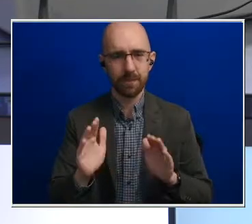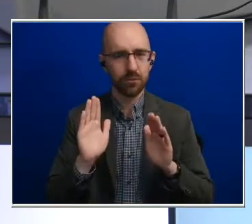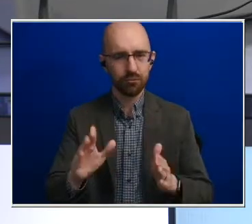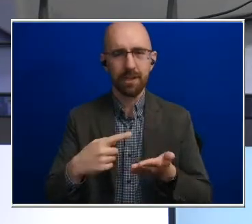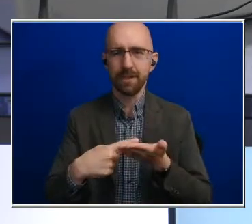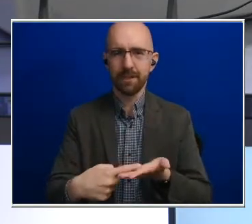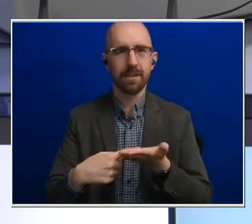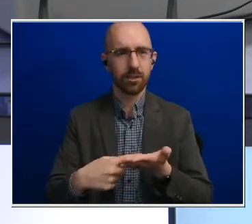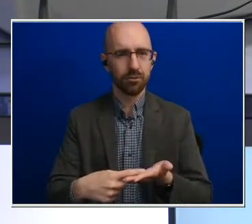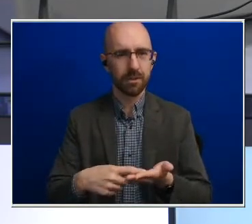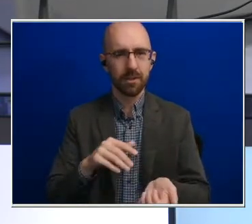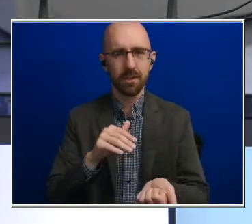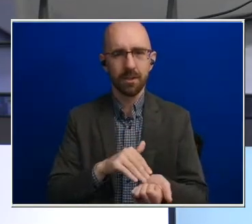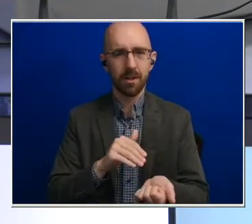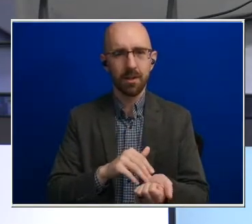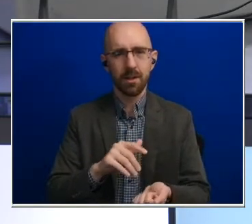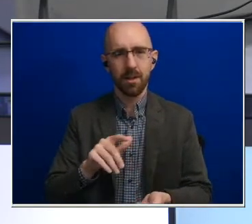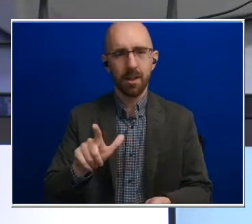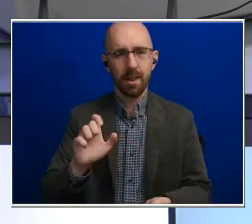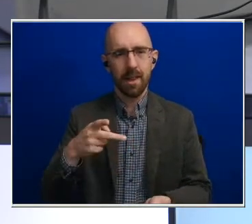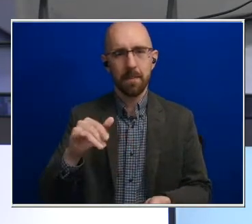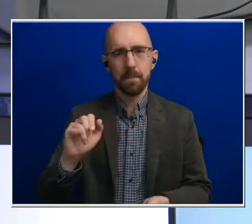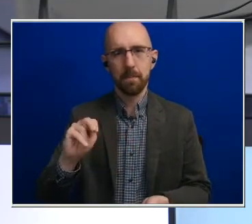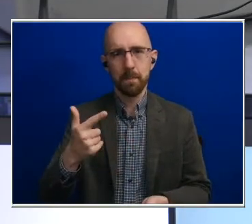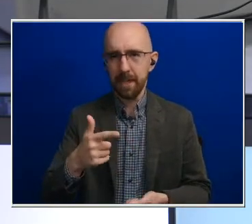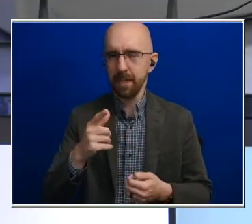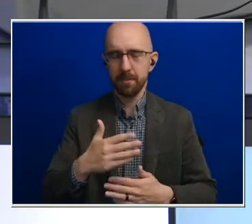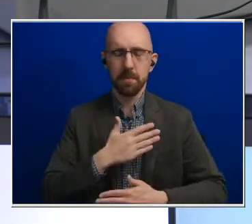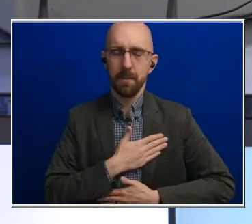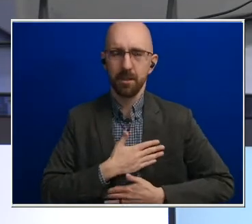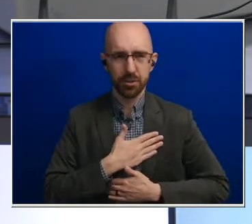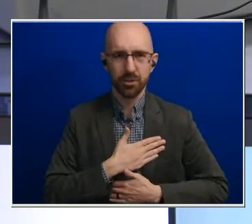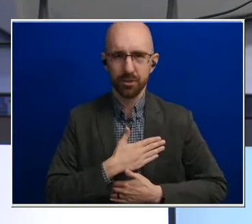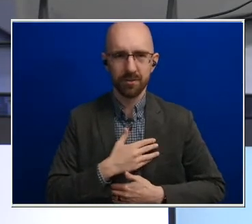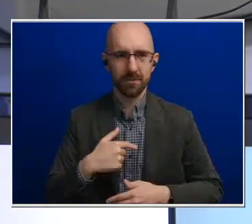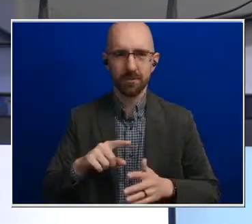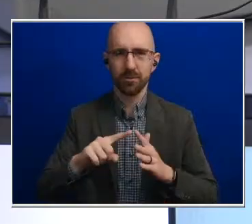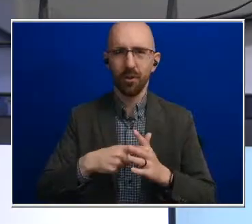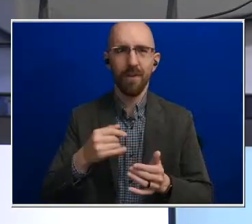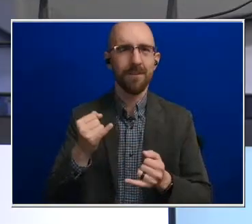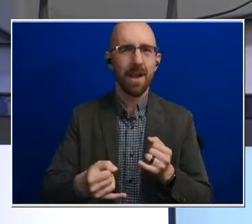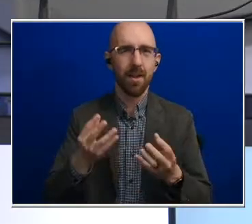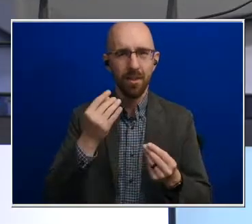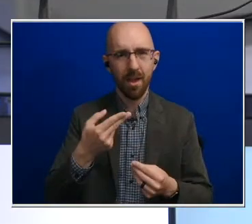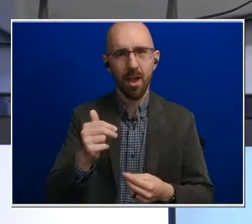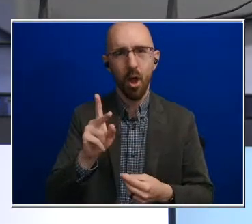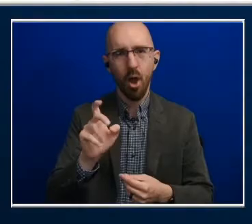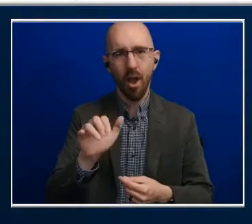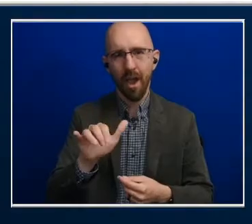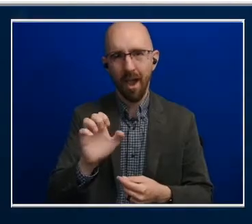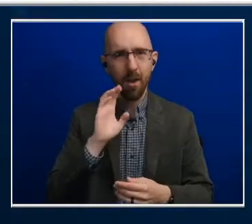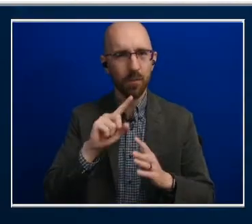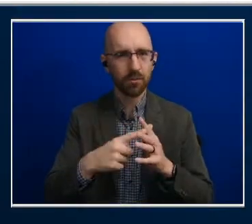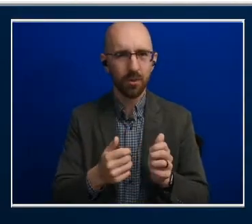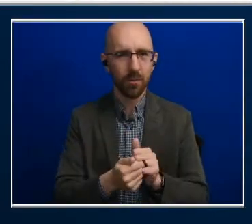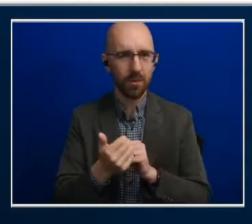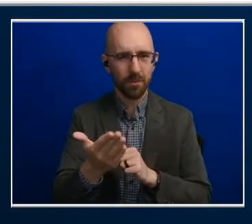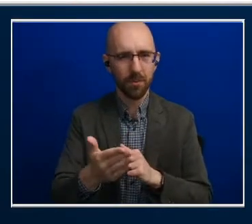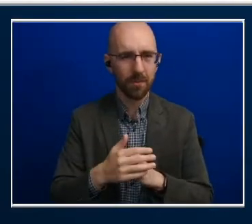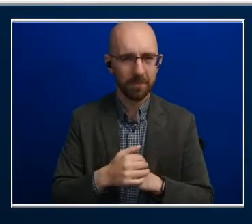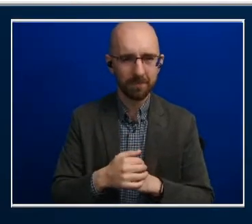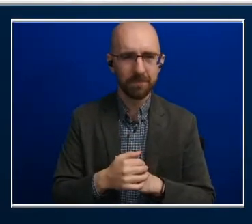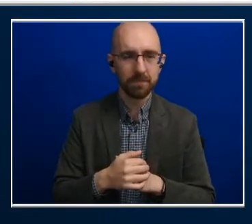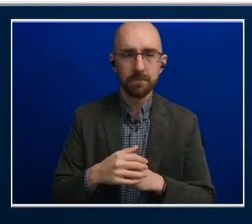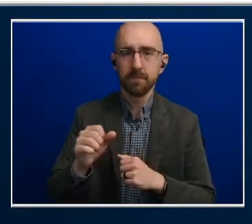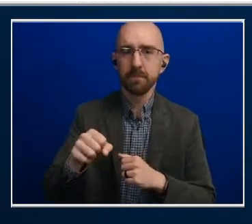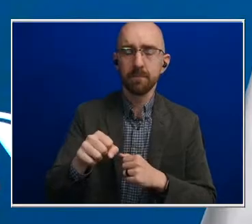Lepping, it's been a pleasure. Let's start final thoughts. Hawk, I'm actually going to start with you for your final thought this time. Yeah, so I think that was a